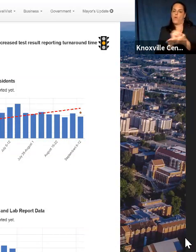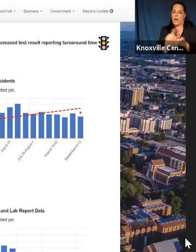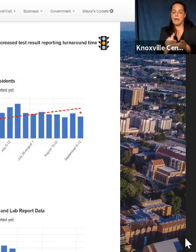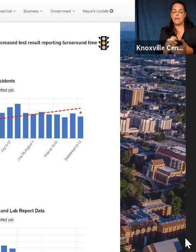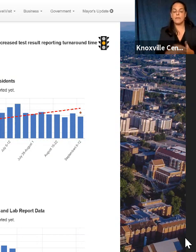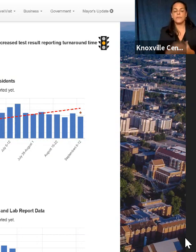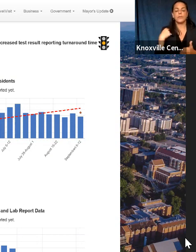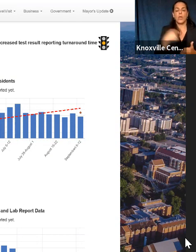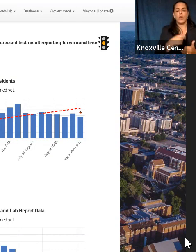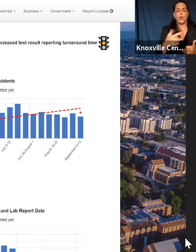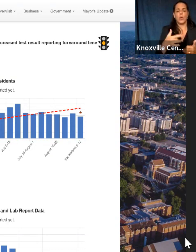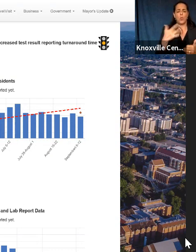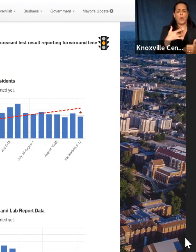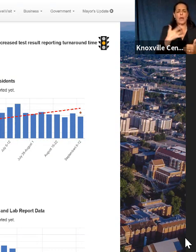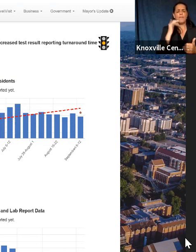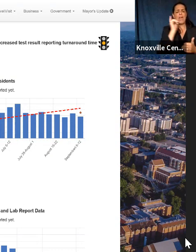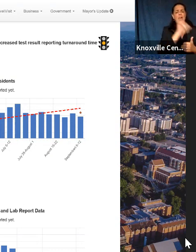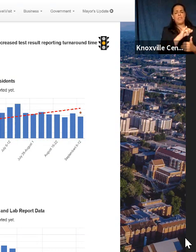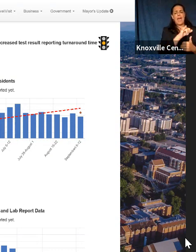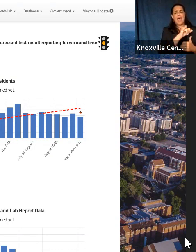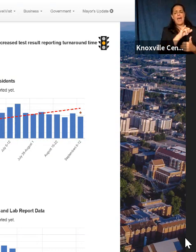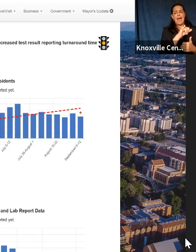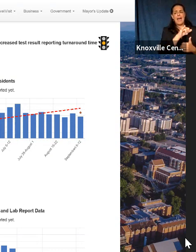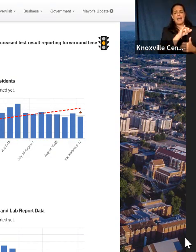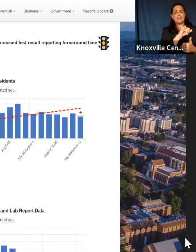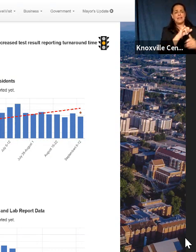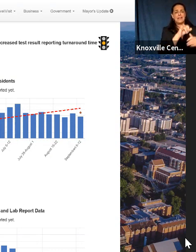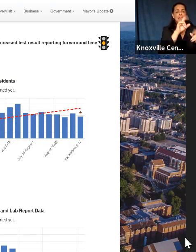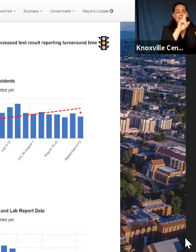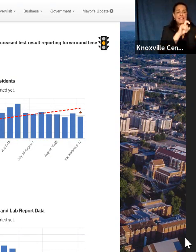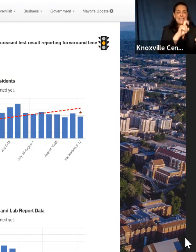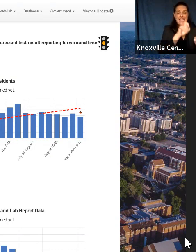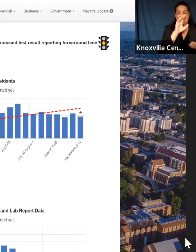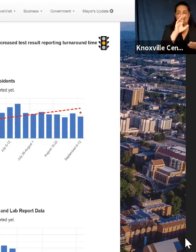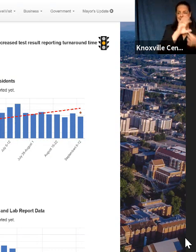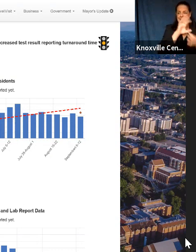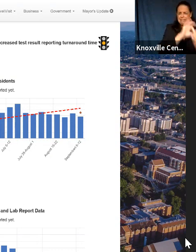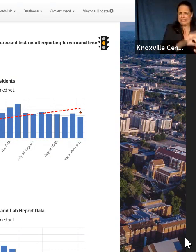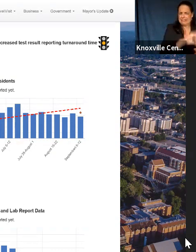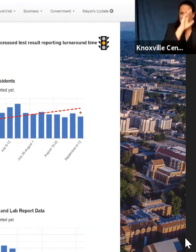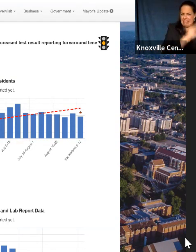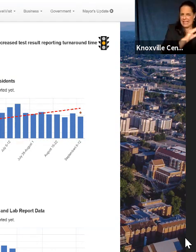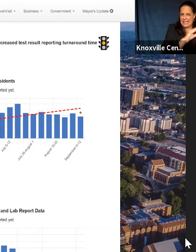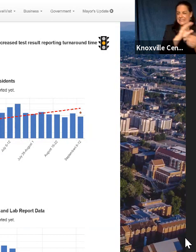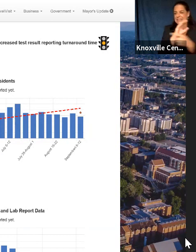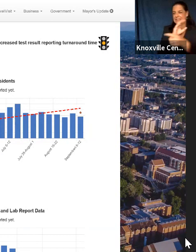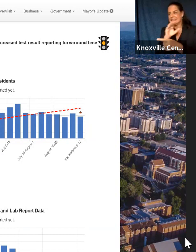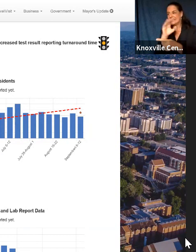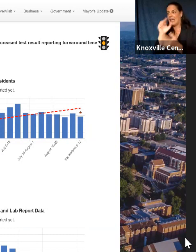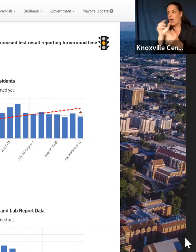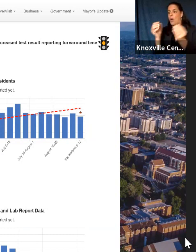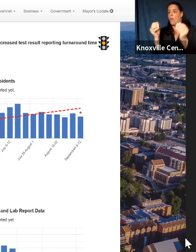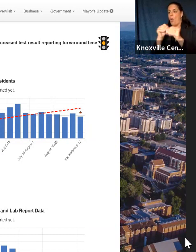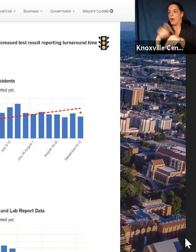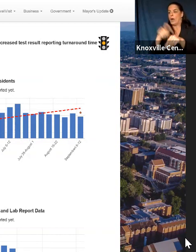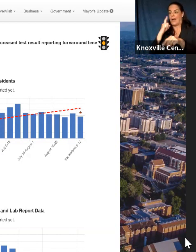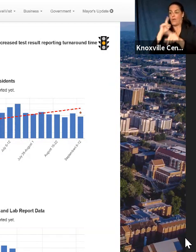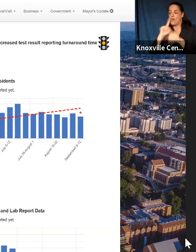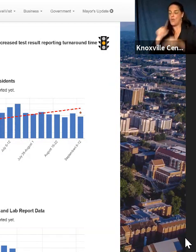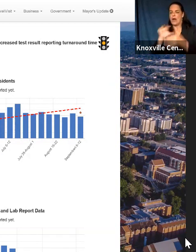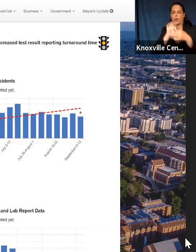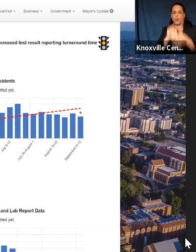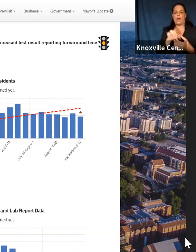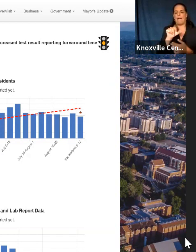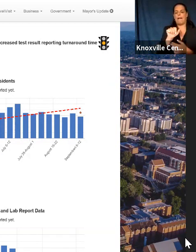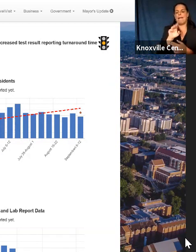in turnaround time and decrease in testing were related to the Labor Day weekend. However, we are still concerned that folks are